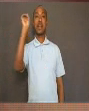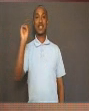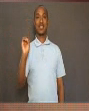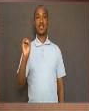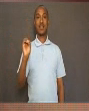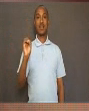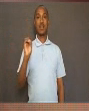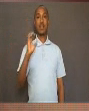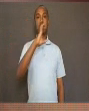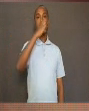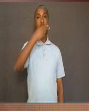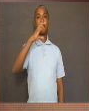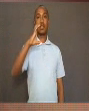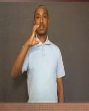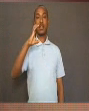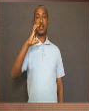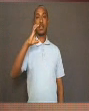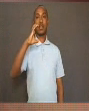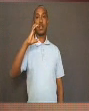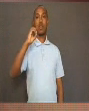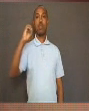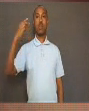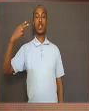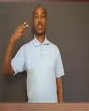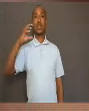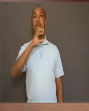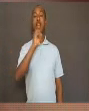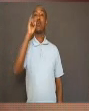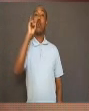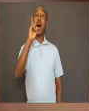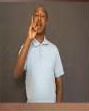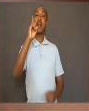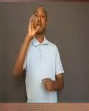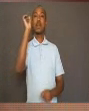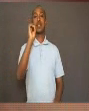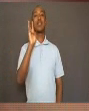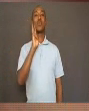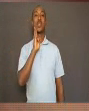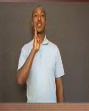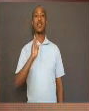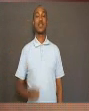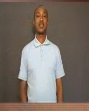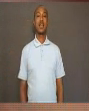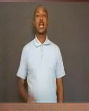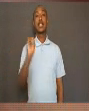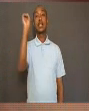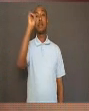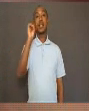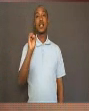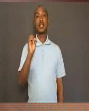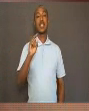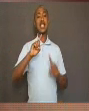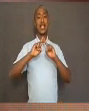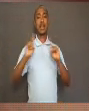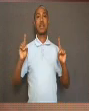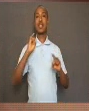99% acetic acid and only 1% water. The percentage